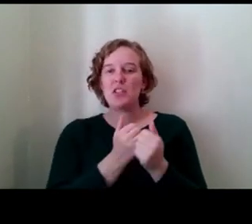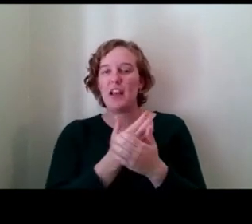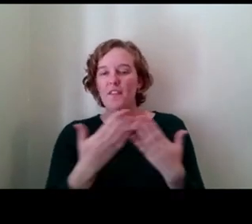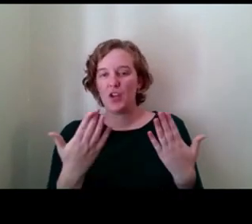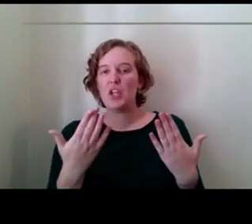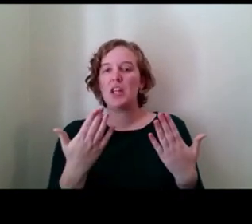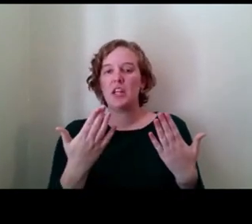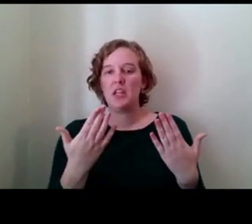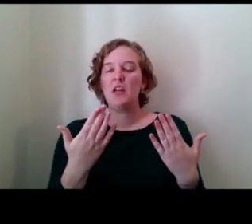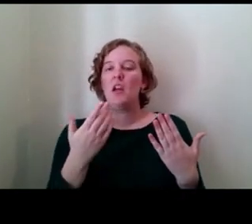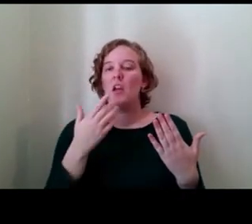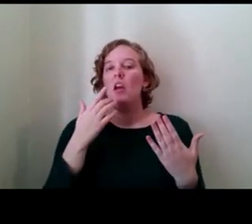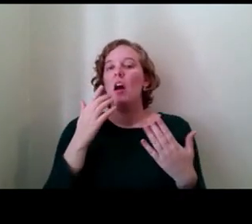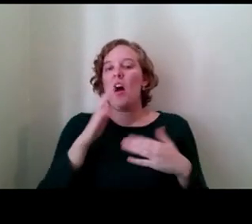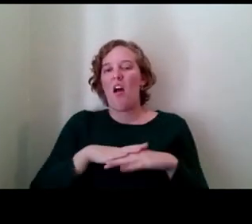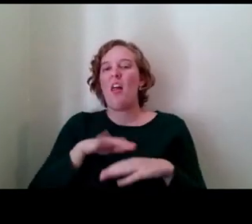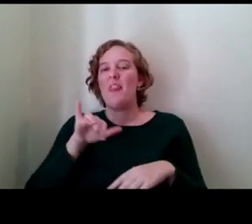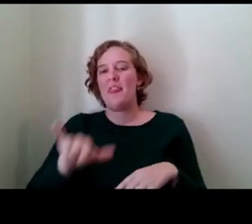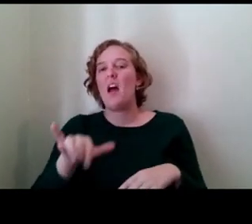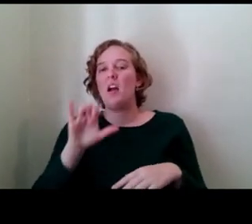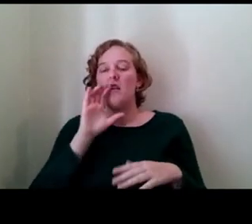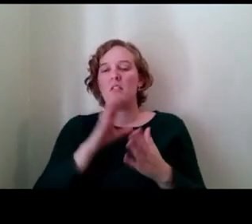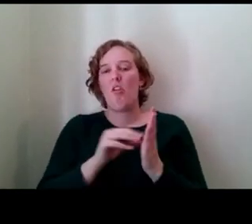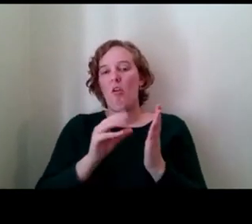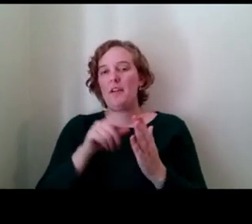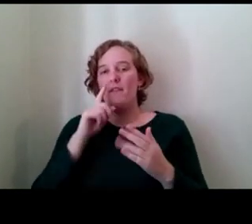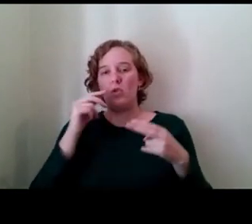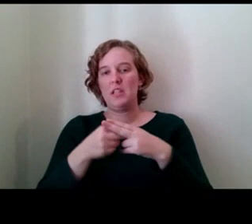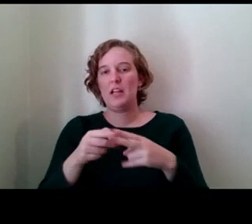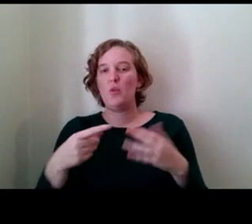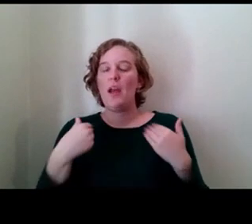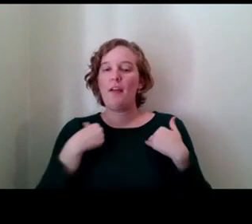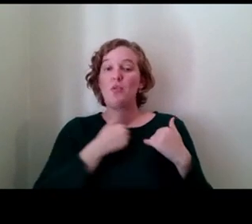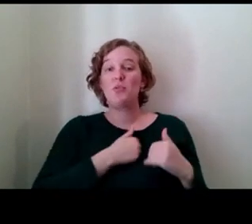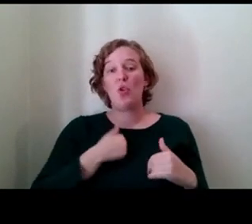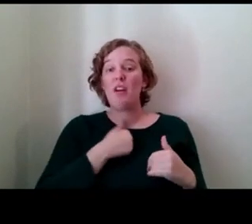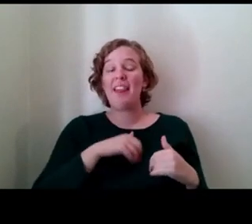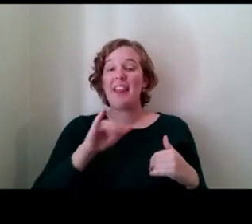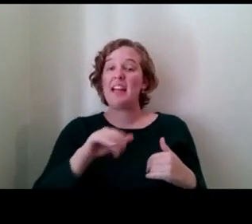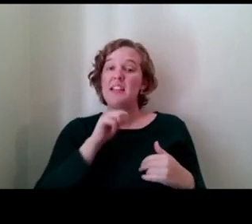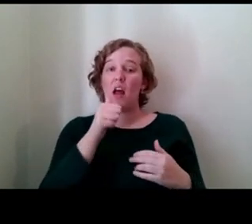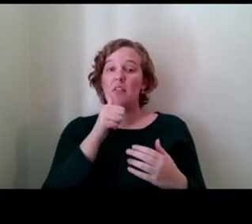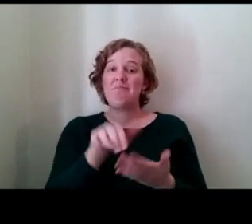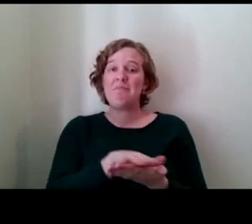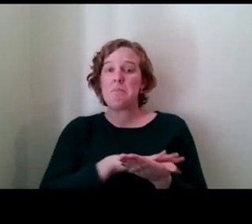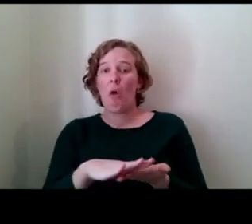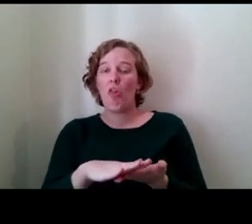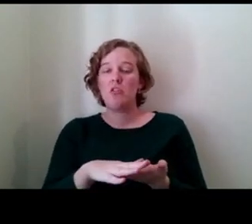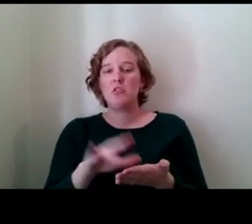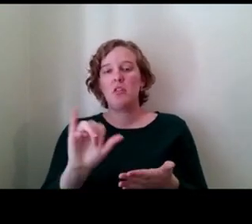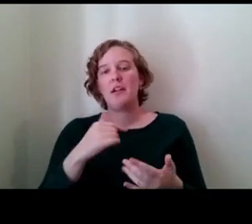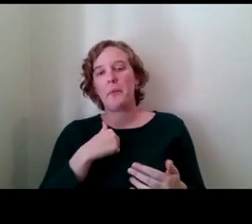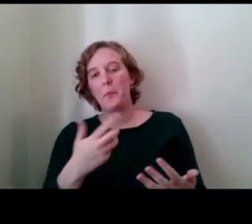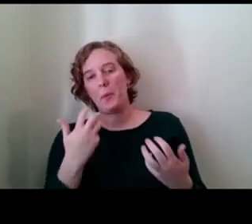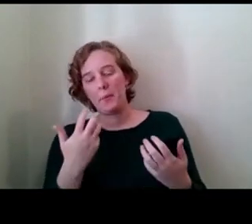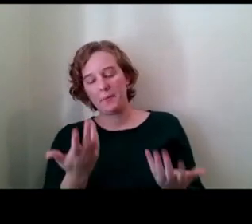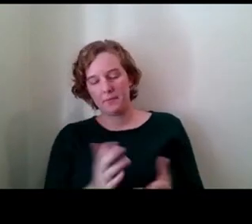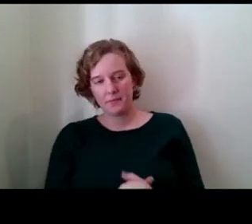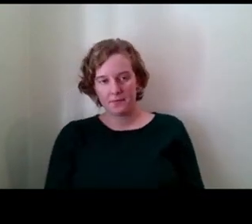copy of the deck that you have access to. But please accept my apologies for that not being quite as polished as I would have liked.